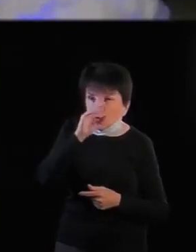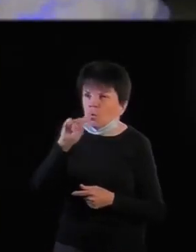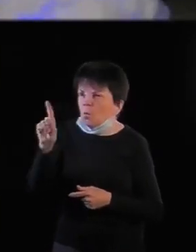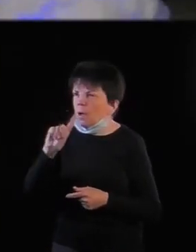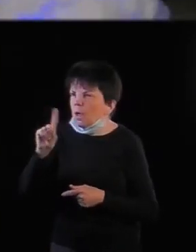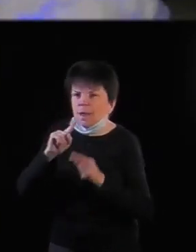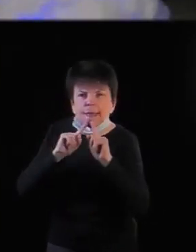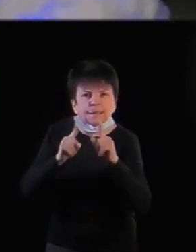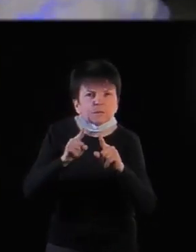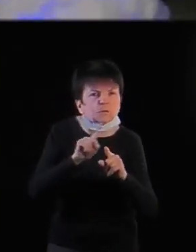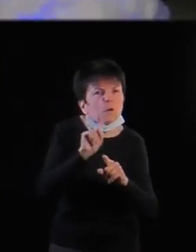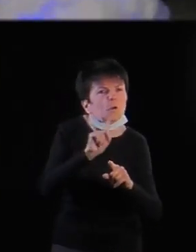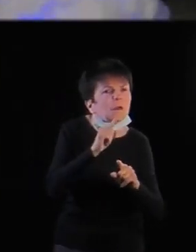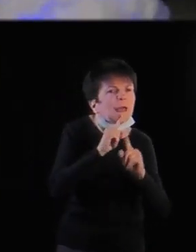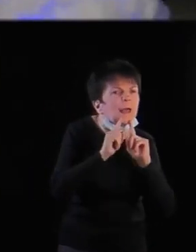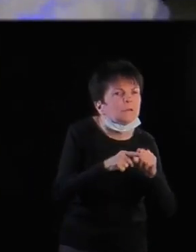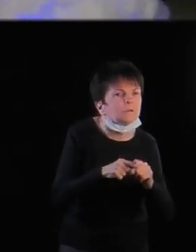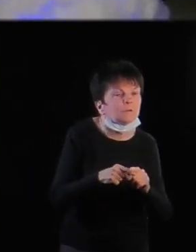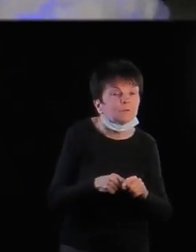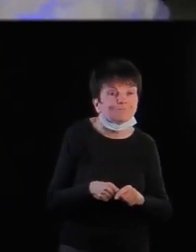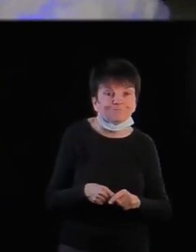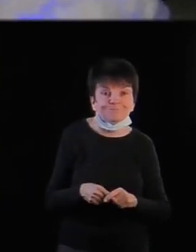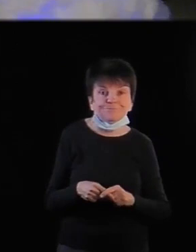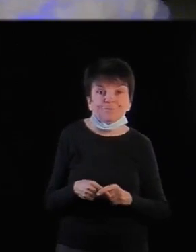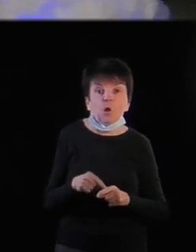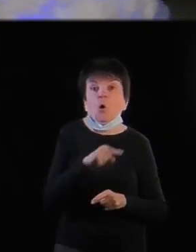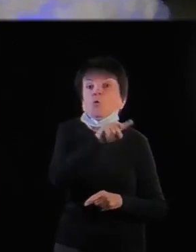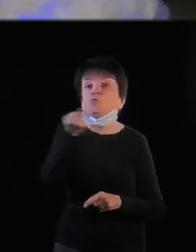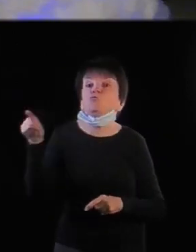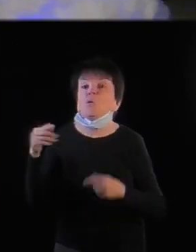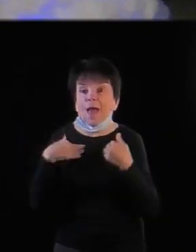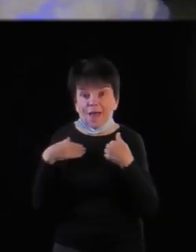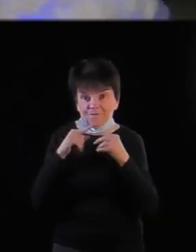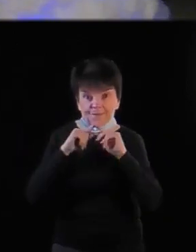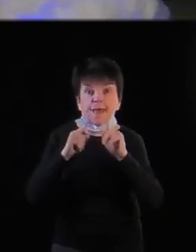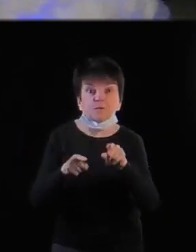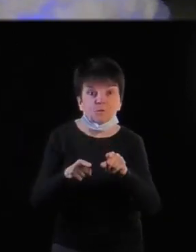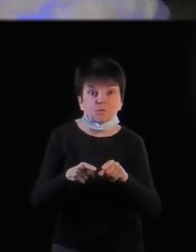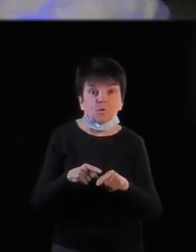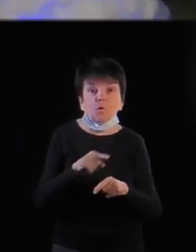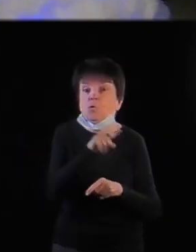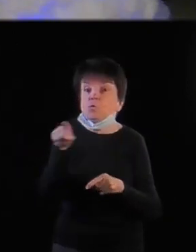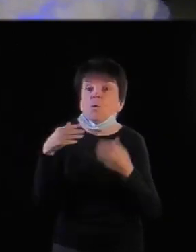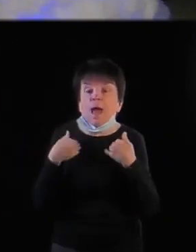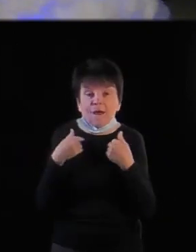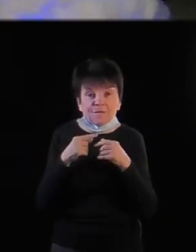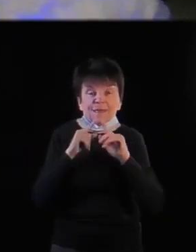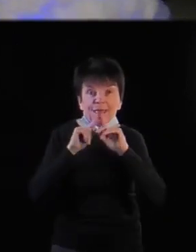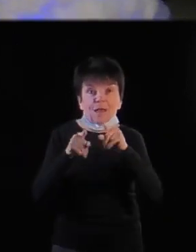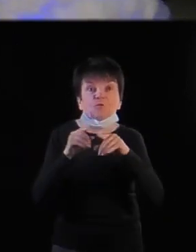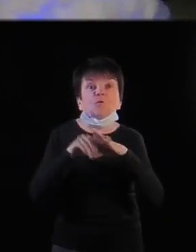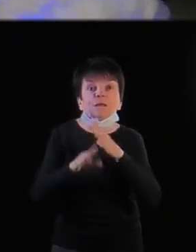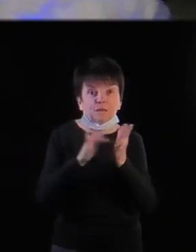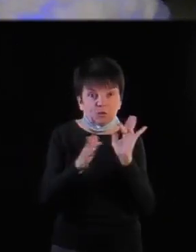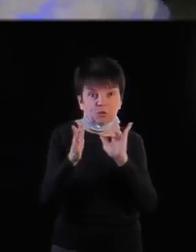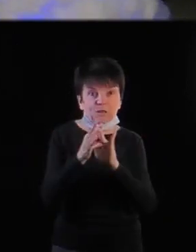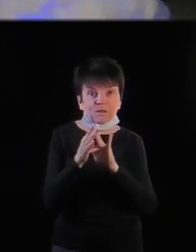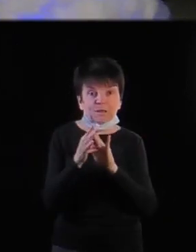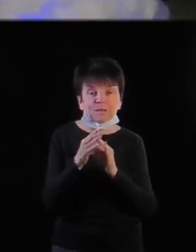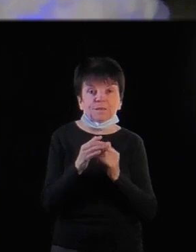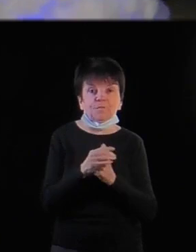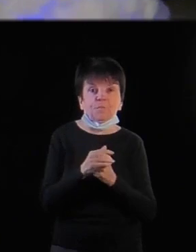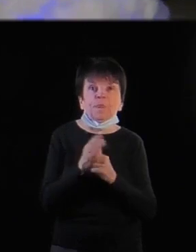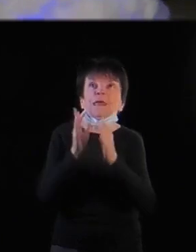you, you've got the answer. You've got the answer in Jesus. Jesus is the